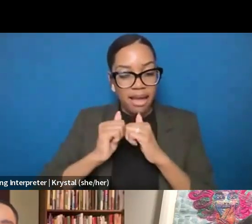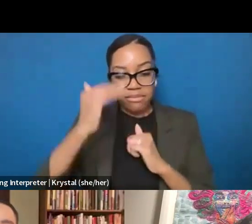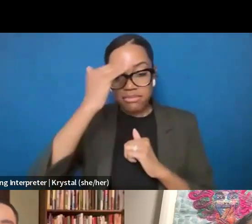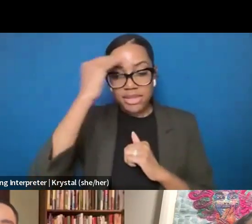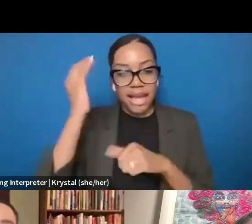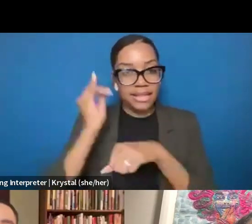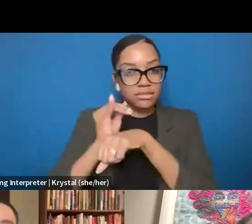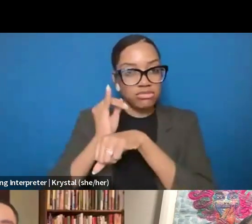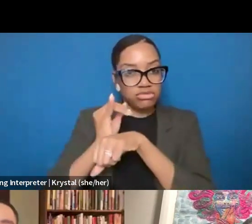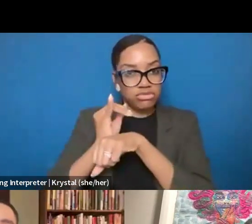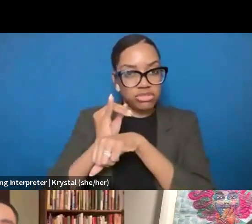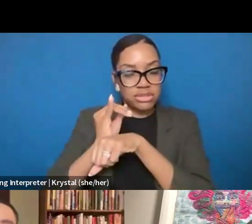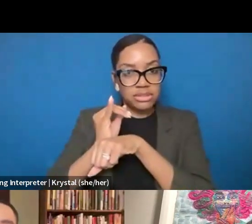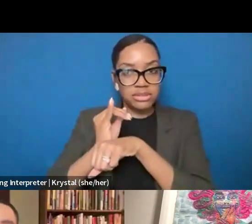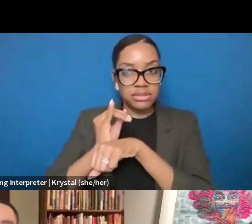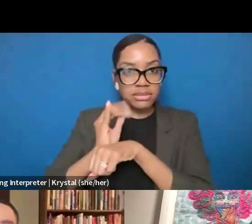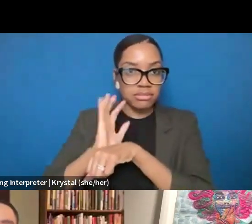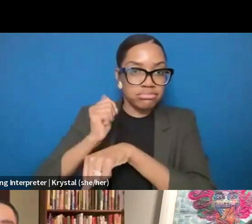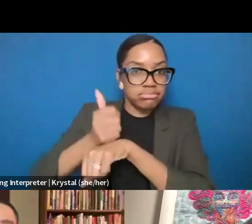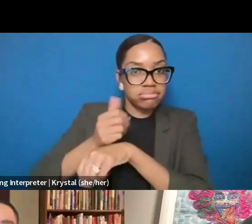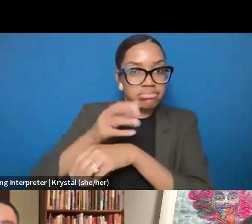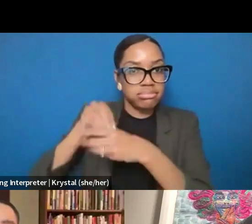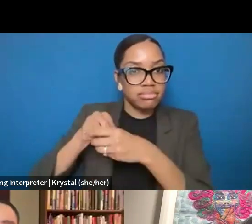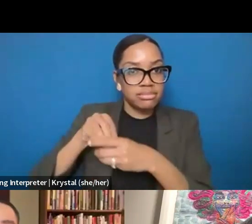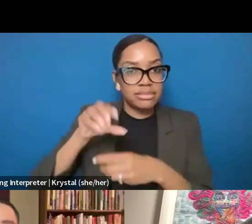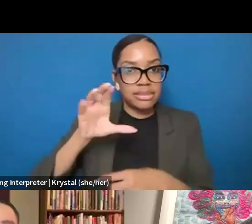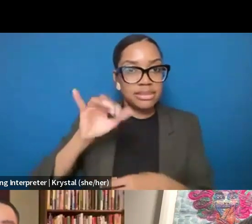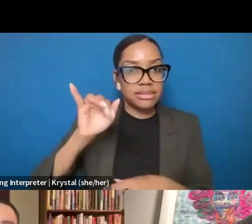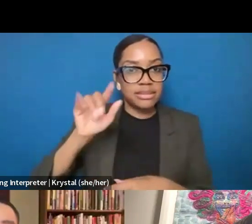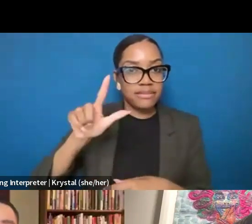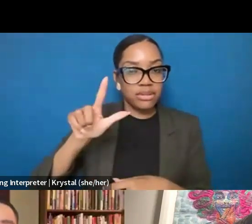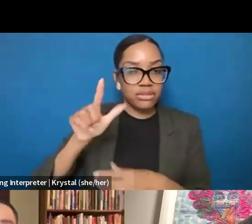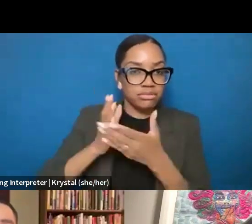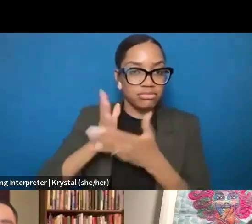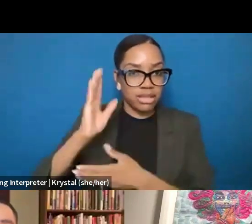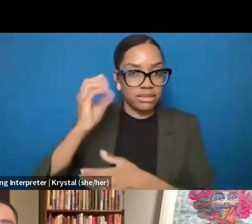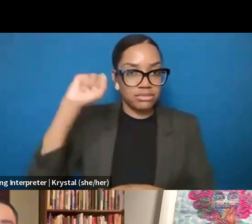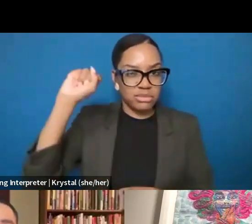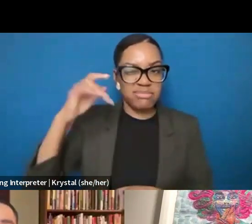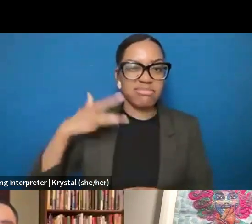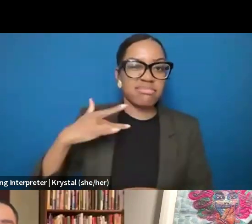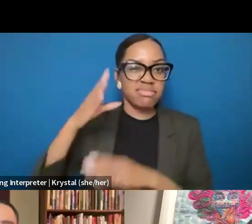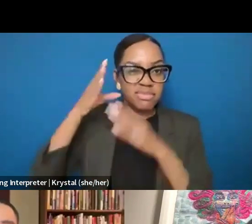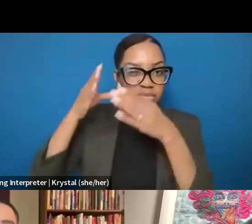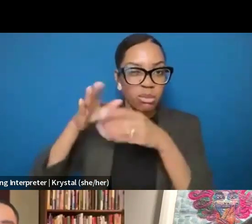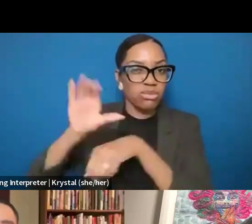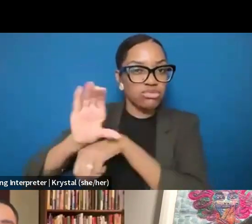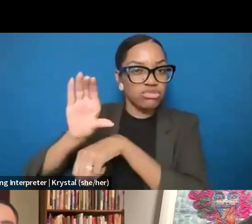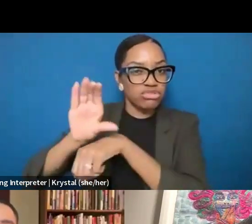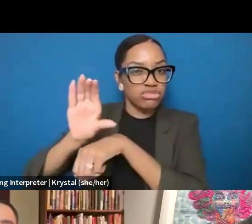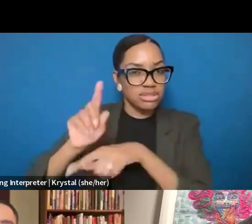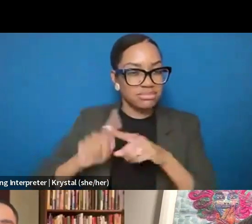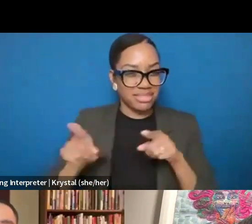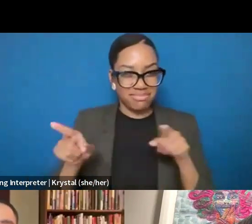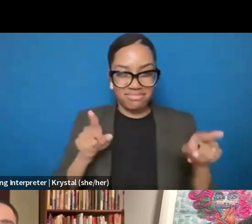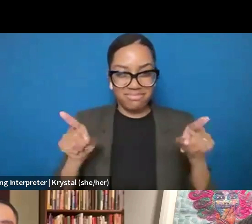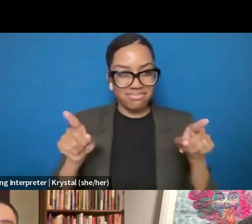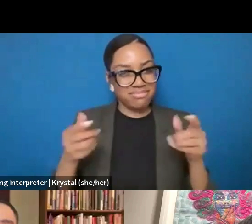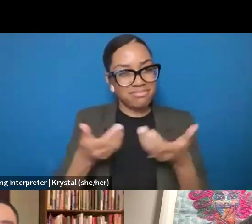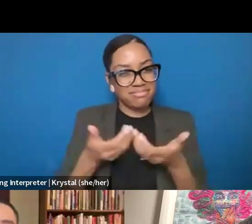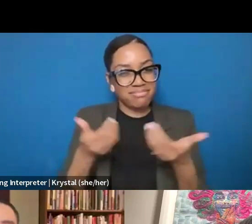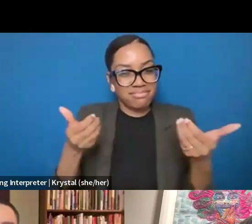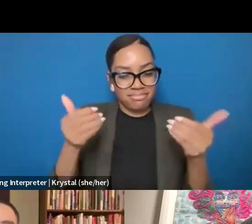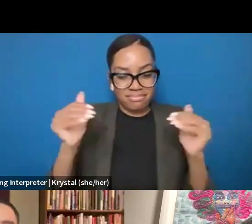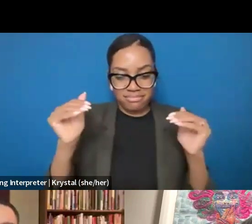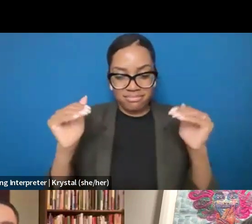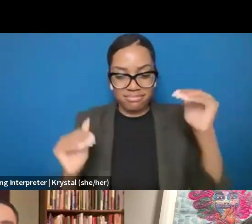this enormous gap in the story that we tell both of Black freedom movements and about Black cultural and